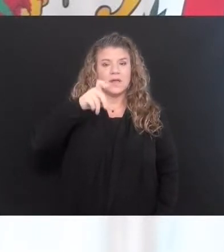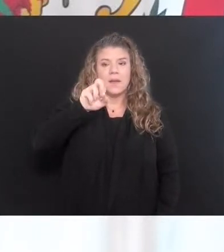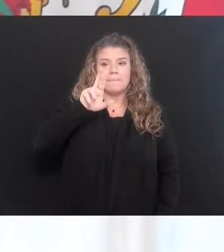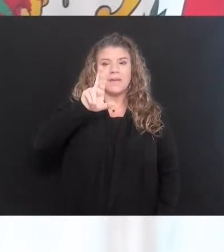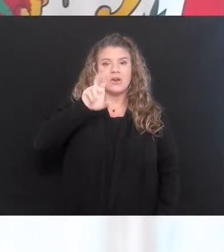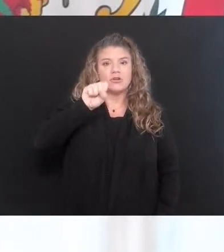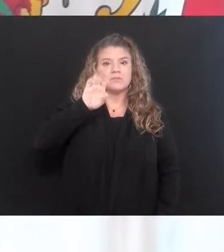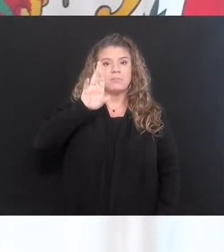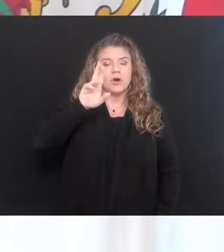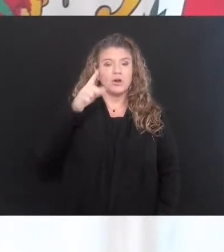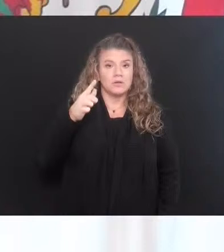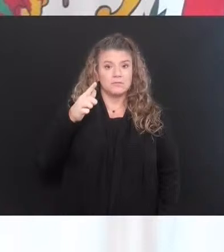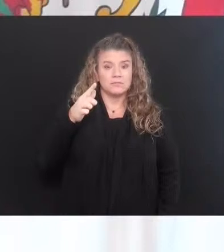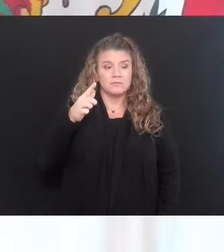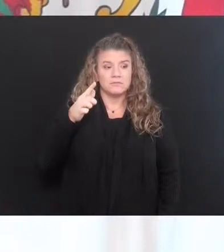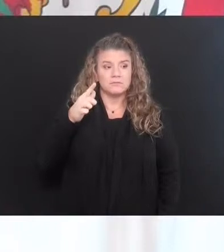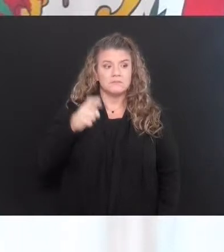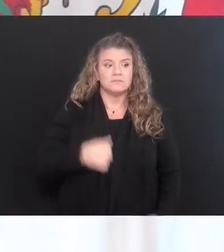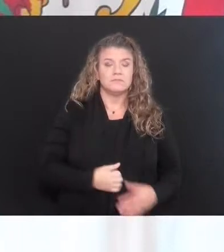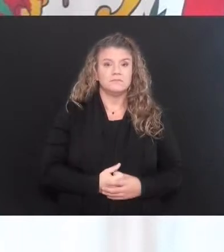Petersburg,